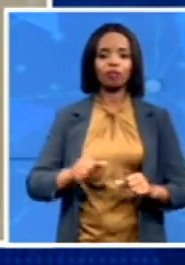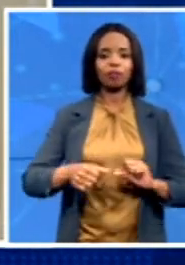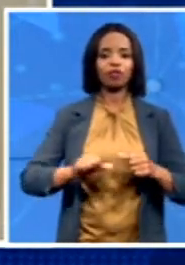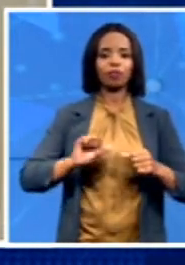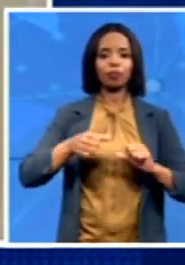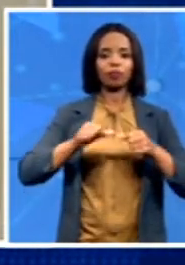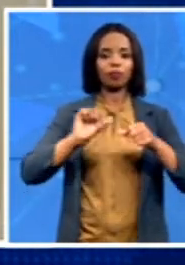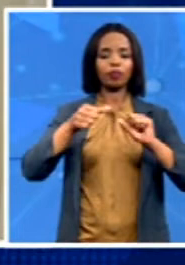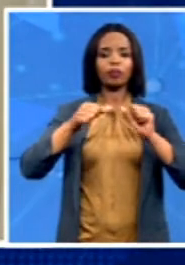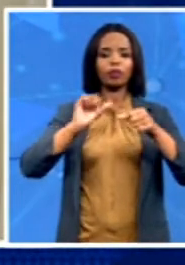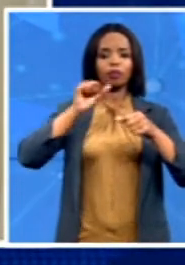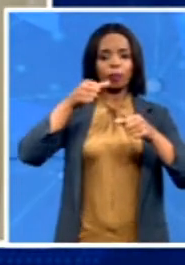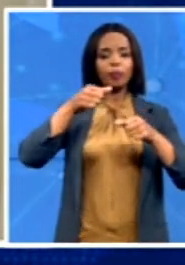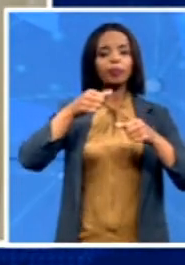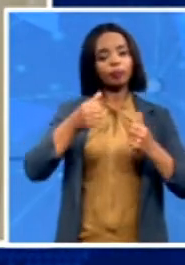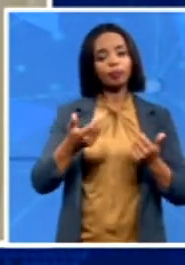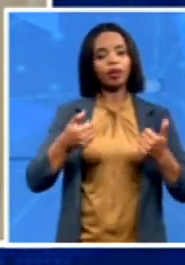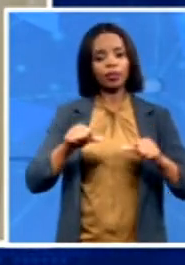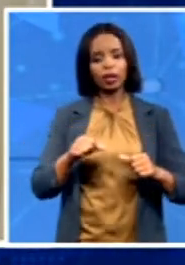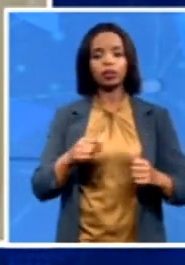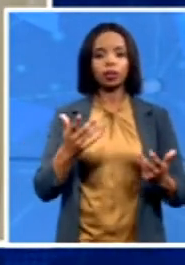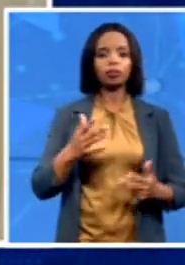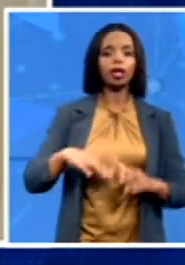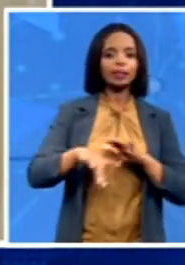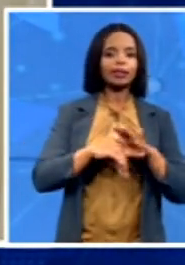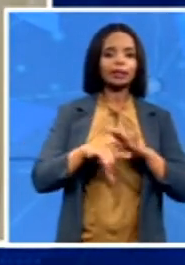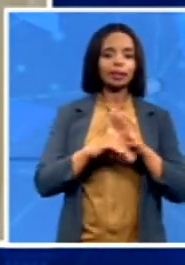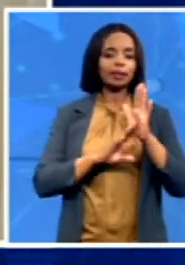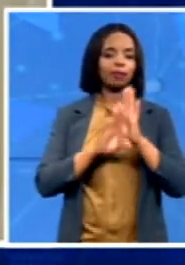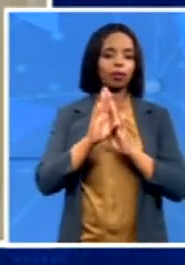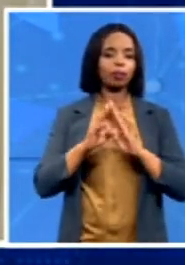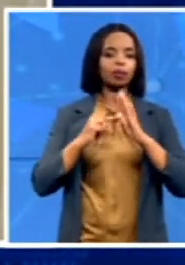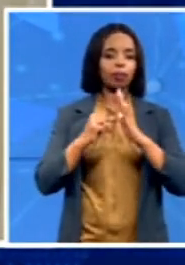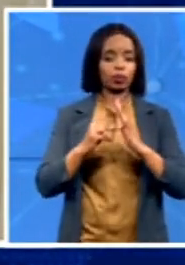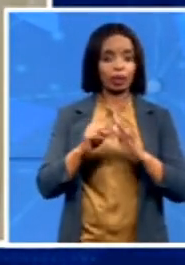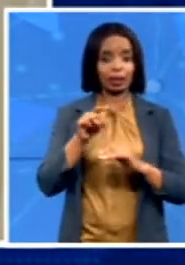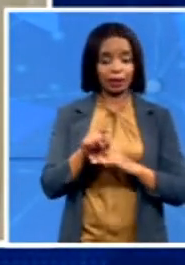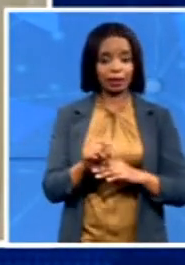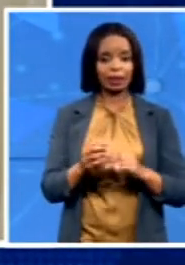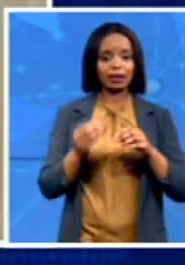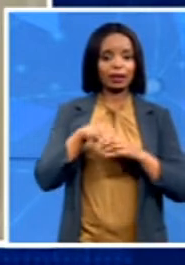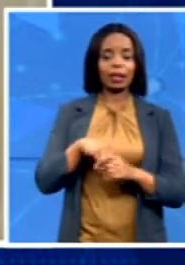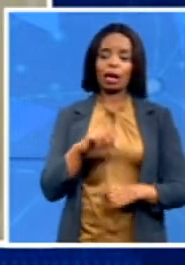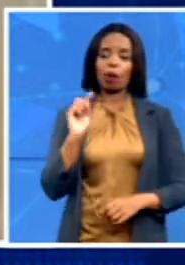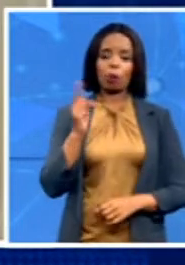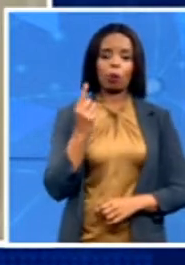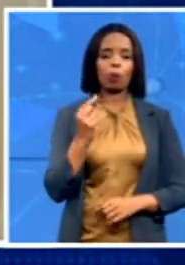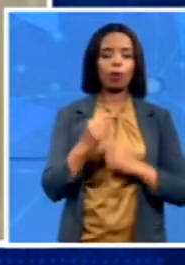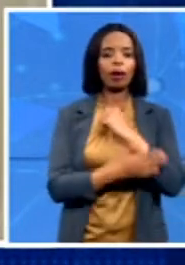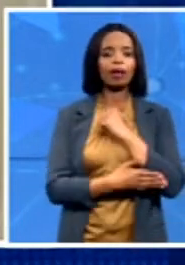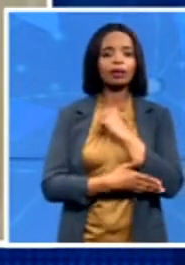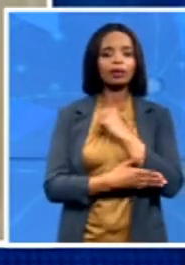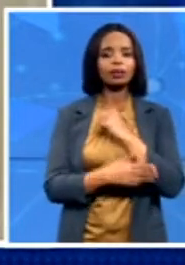district development model, which would then cover the entire country. So having had the national, at least the